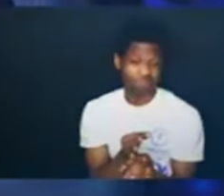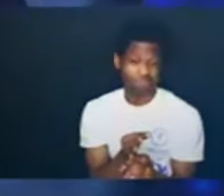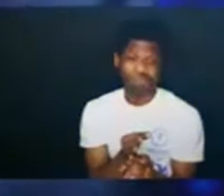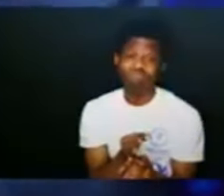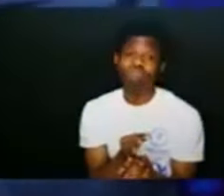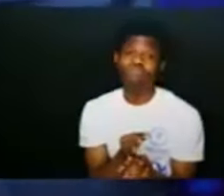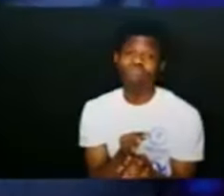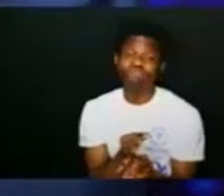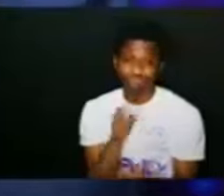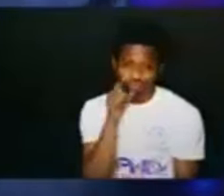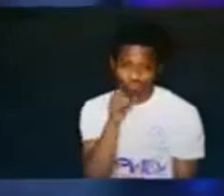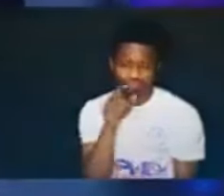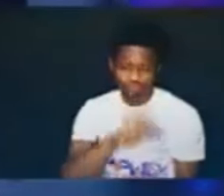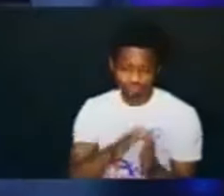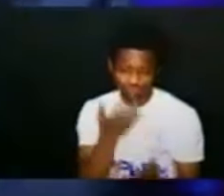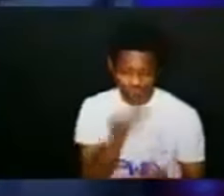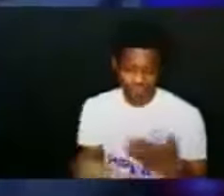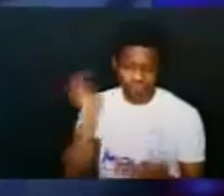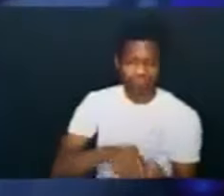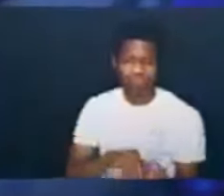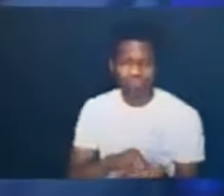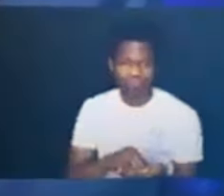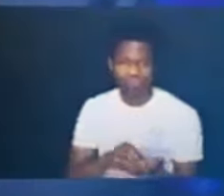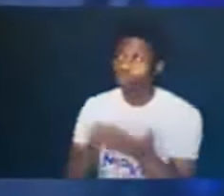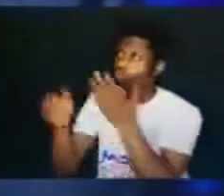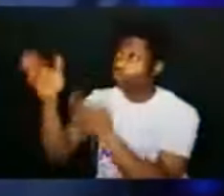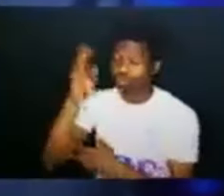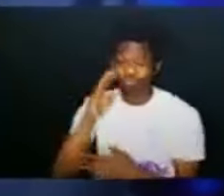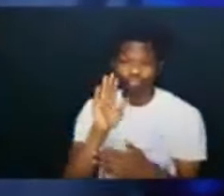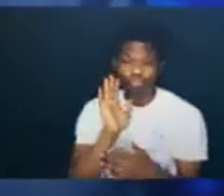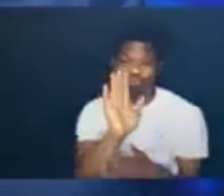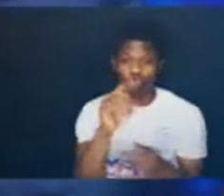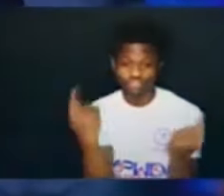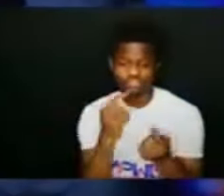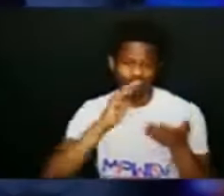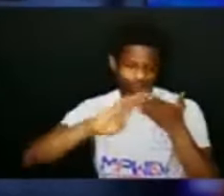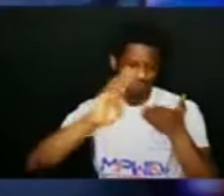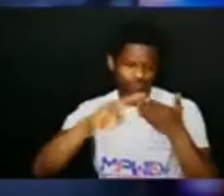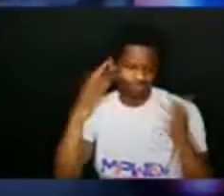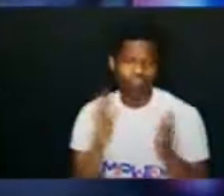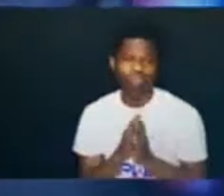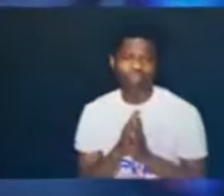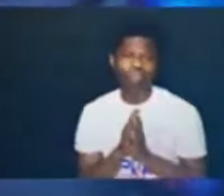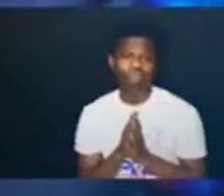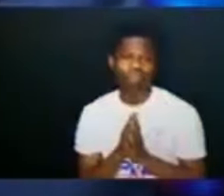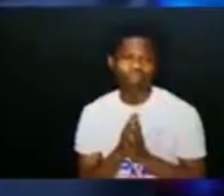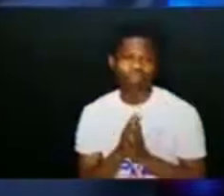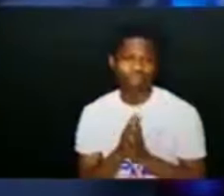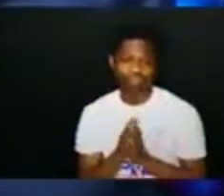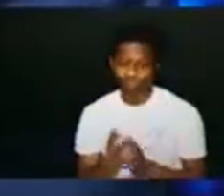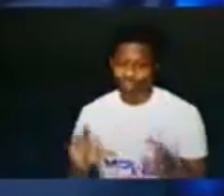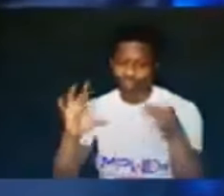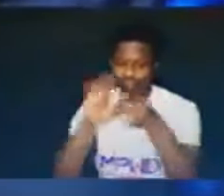are born again. He has forgiven you of all your sins. And join us